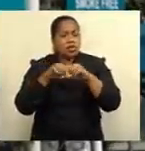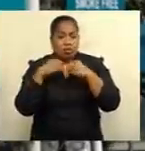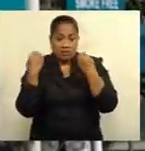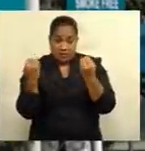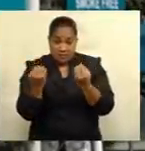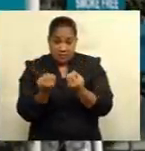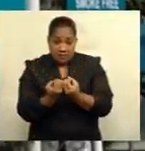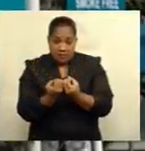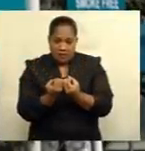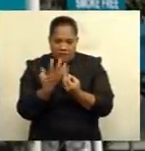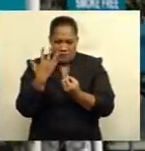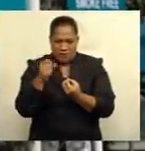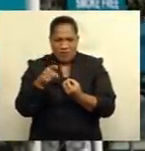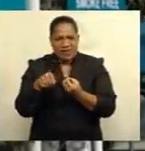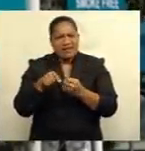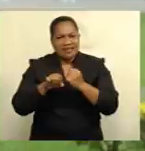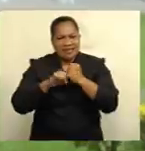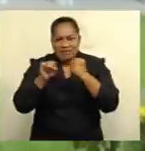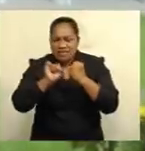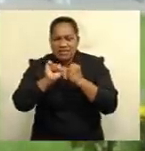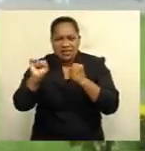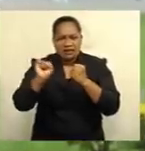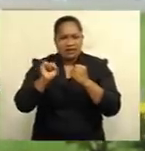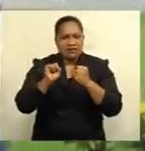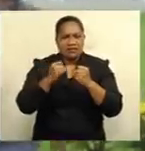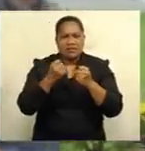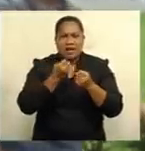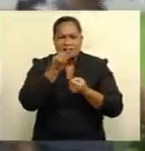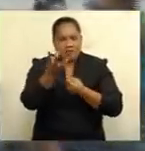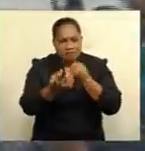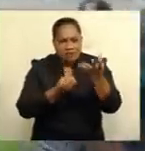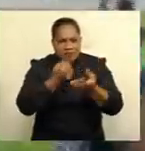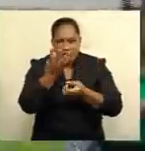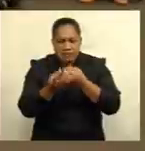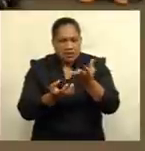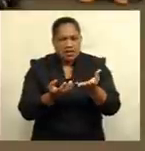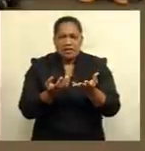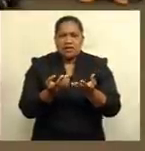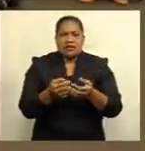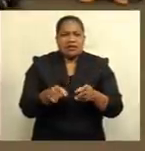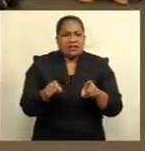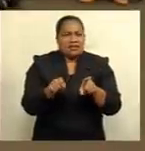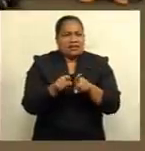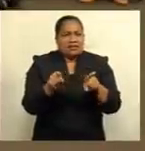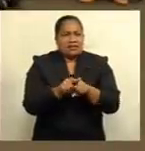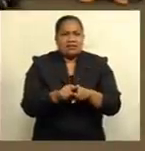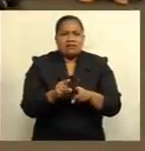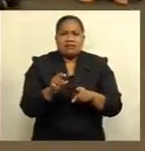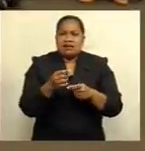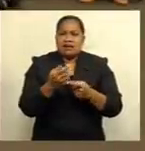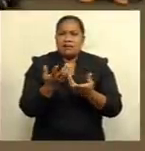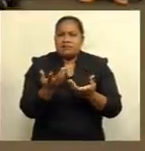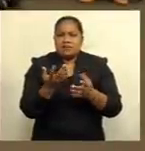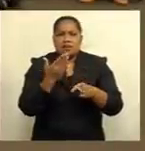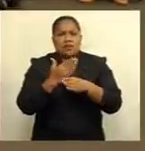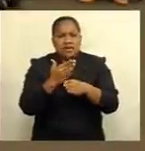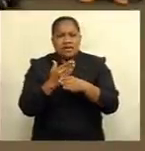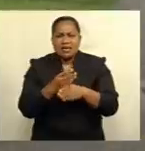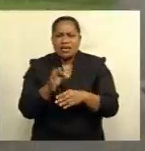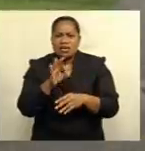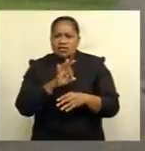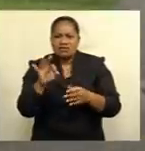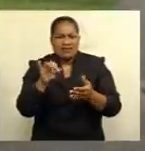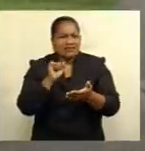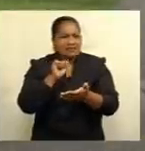and services by making such claims are actually engaging in unethical practices, because making such claims